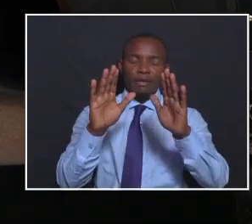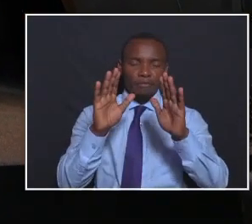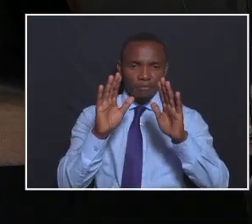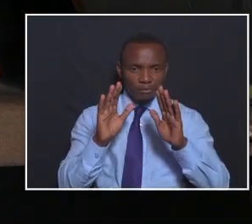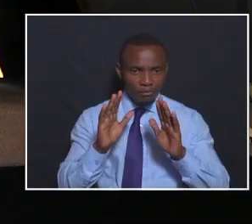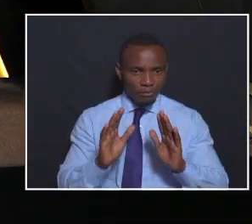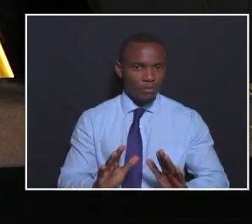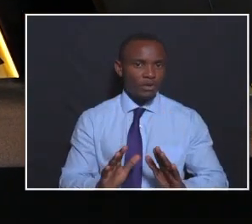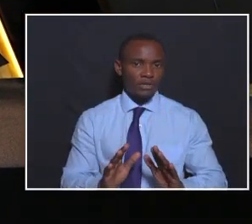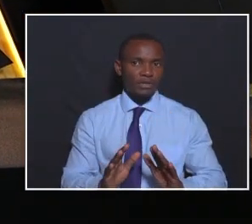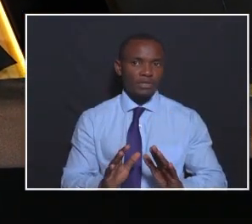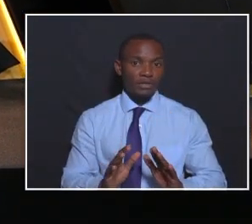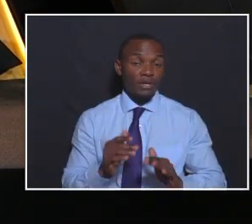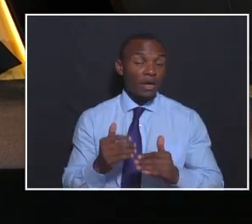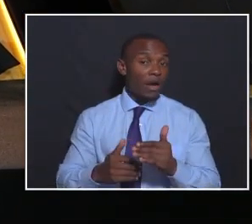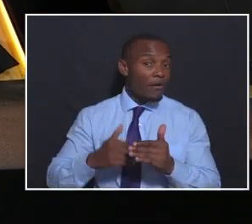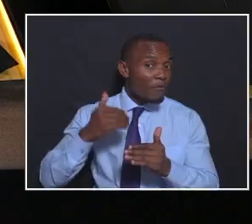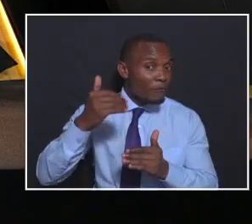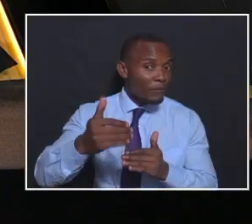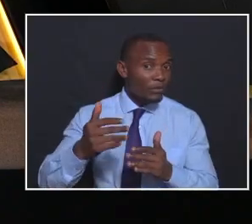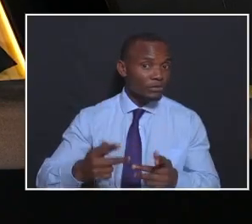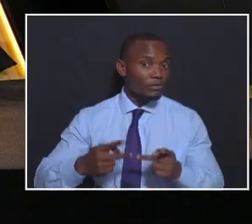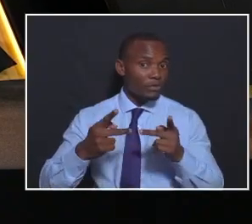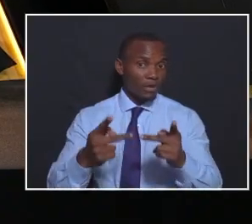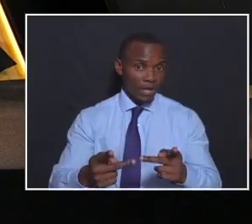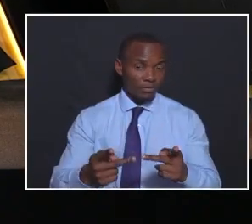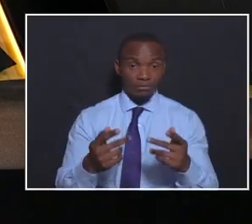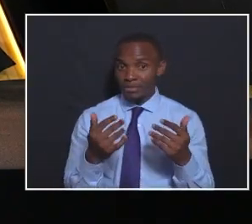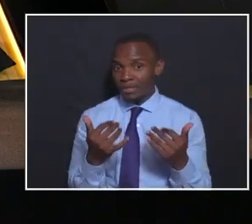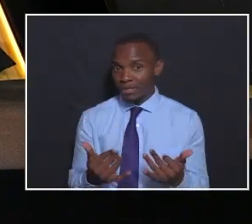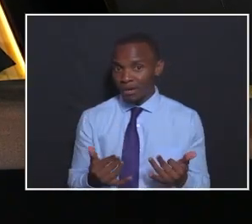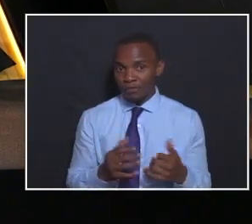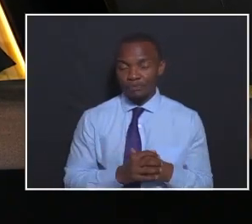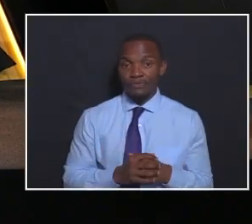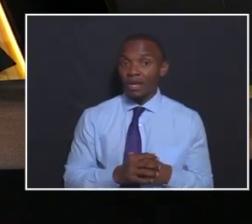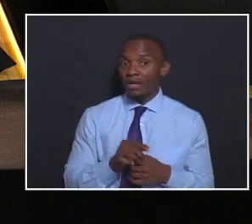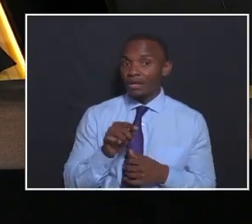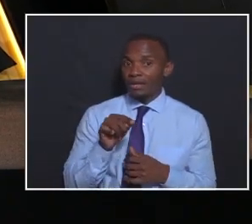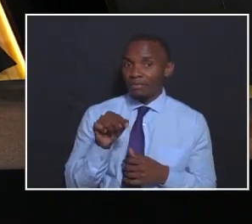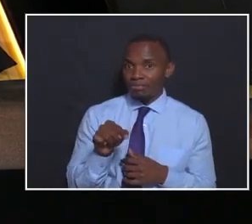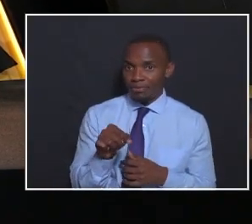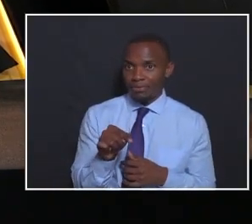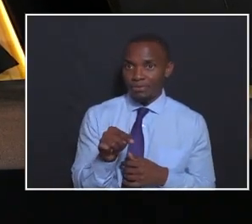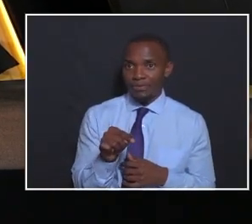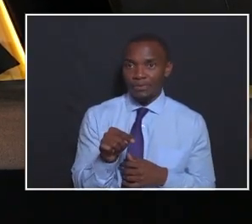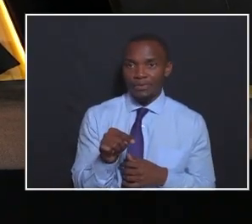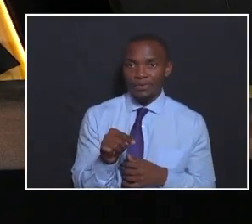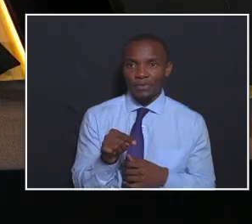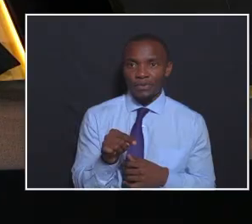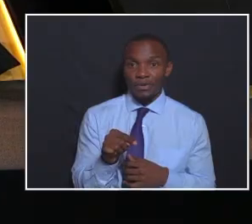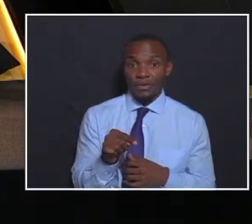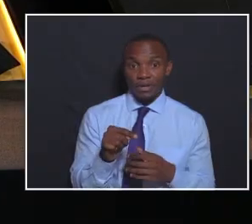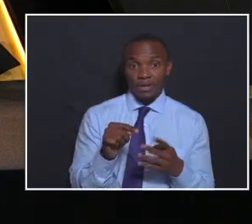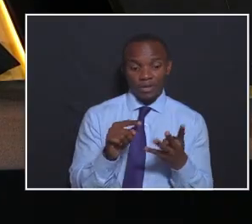is post-production. Now, here in these parts, this number 4